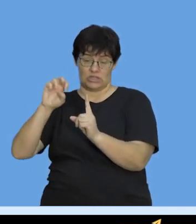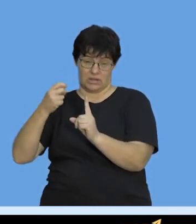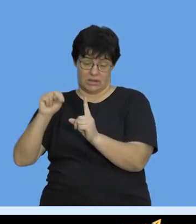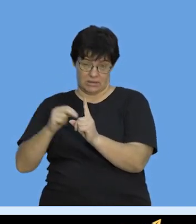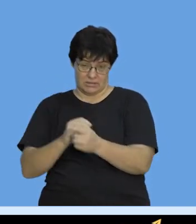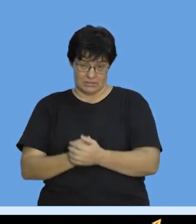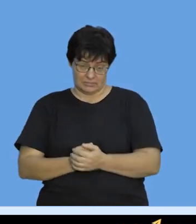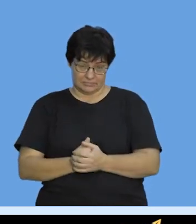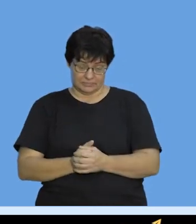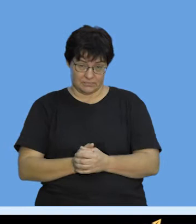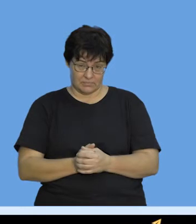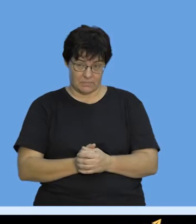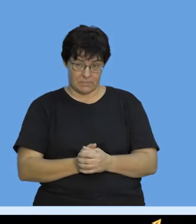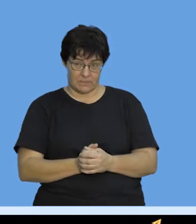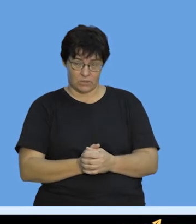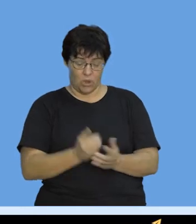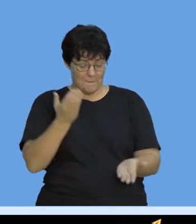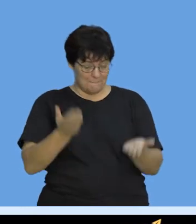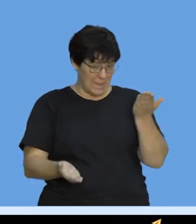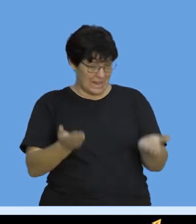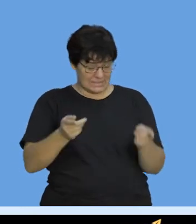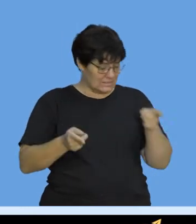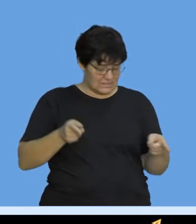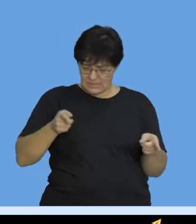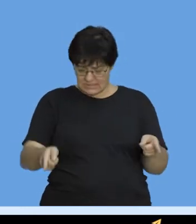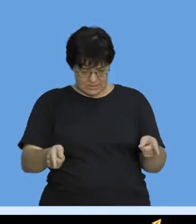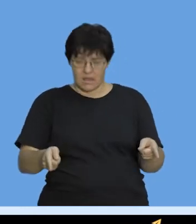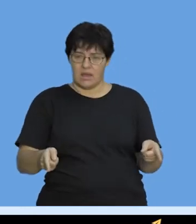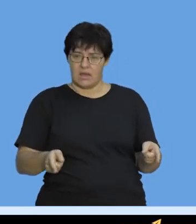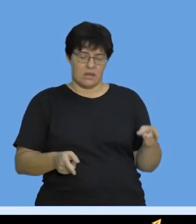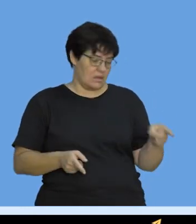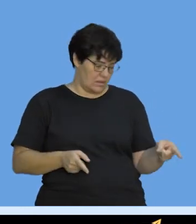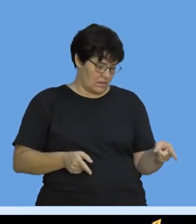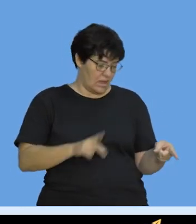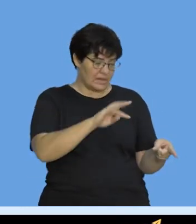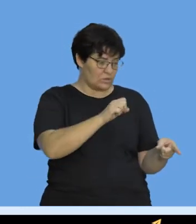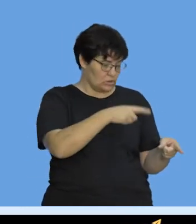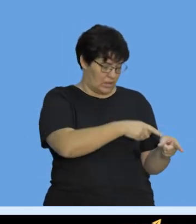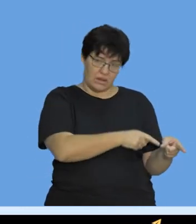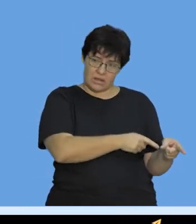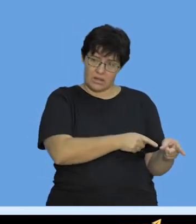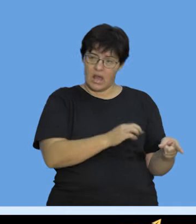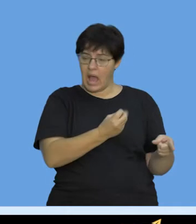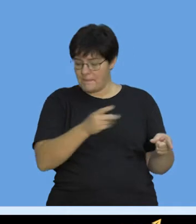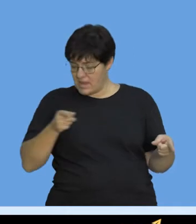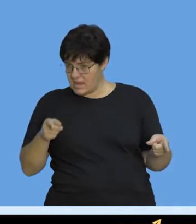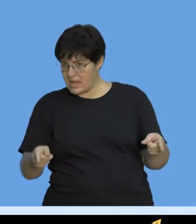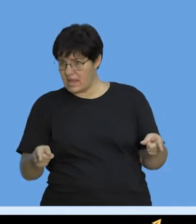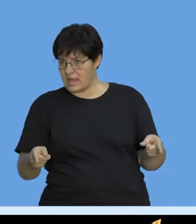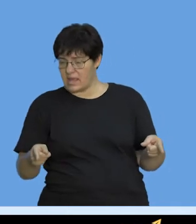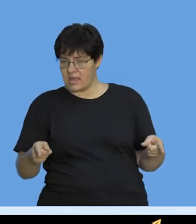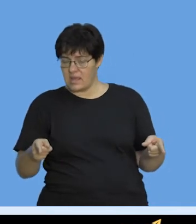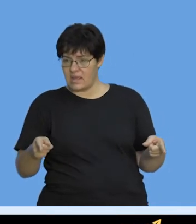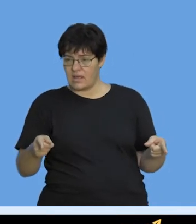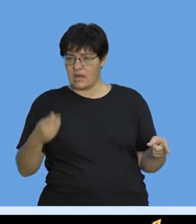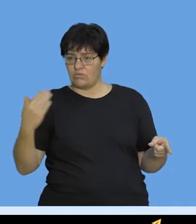right? So for us to balance, the number of atoms of nitrogen on the left must equal the number of nitrogen atoms